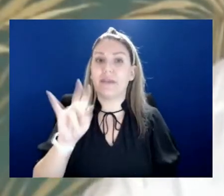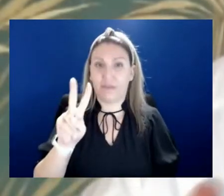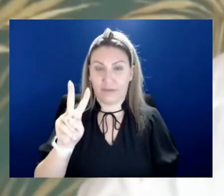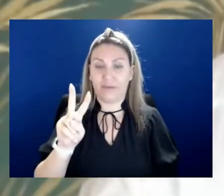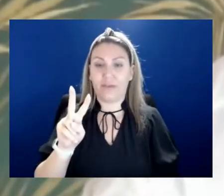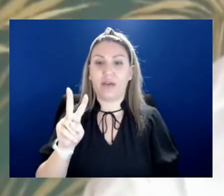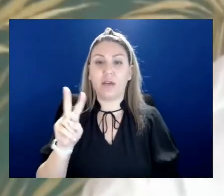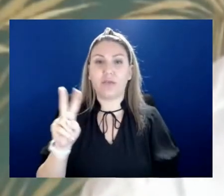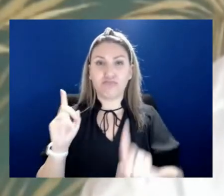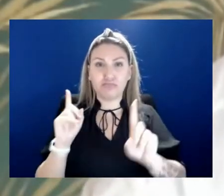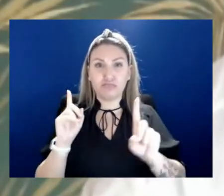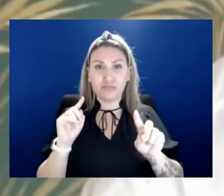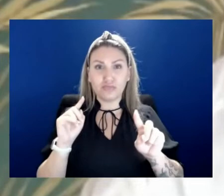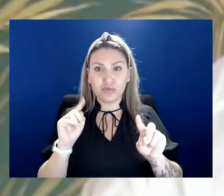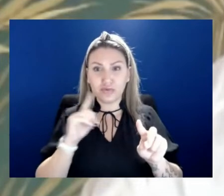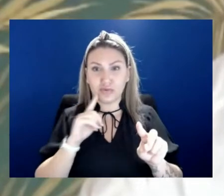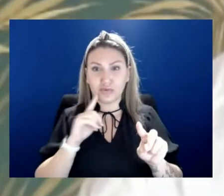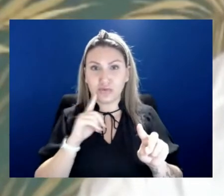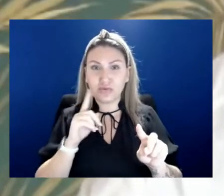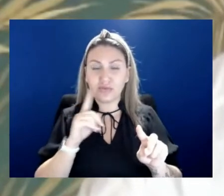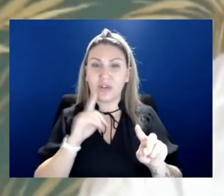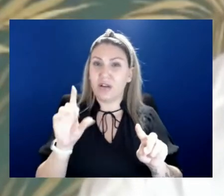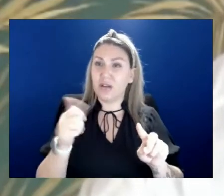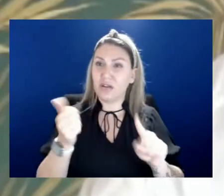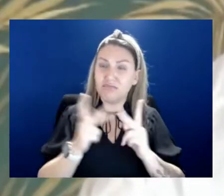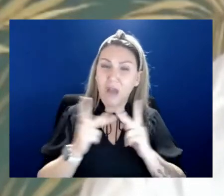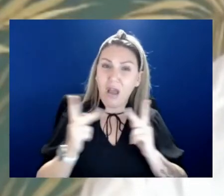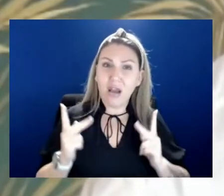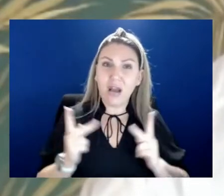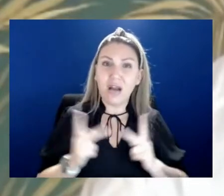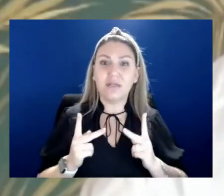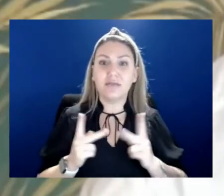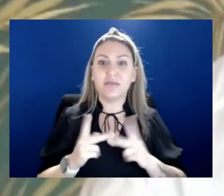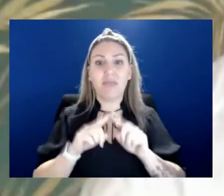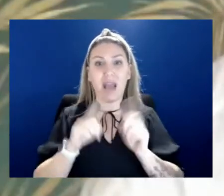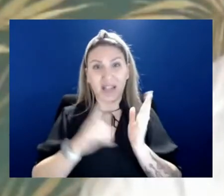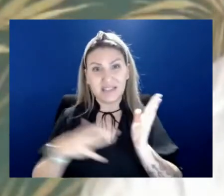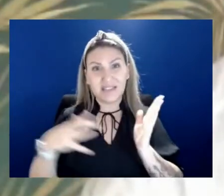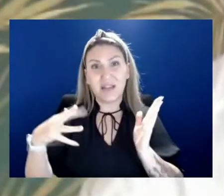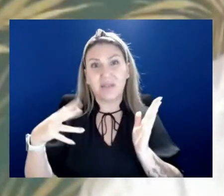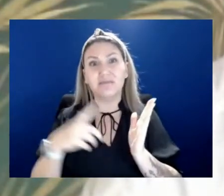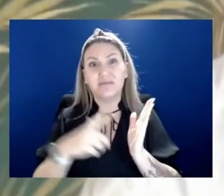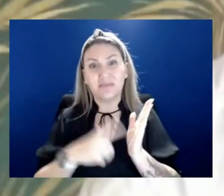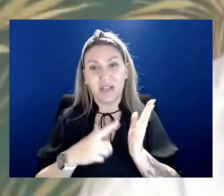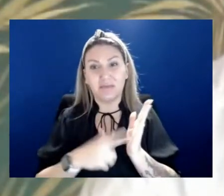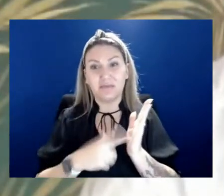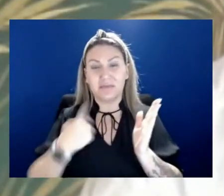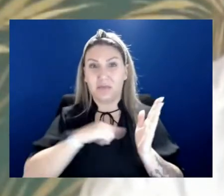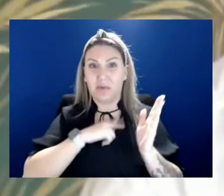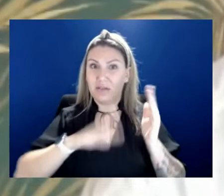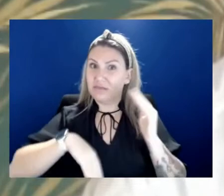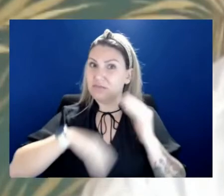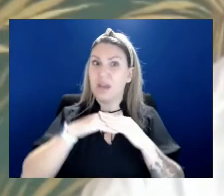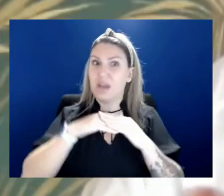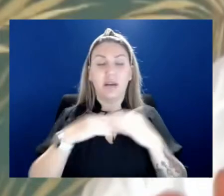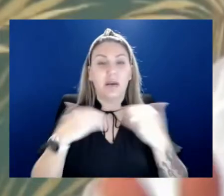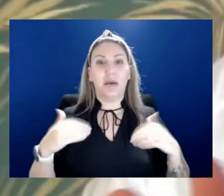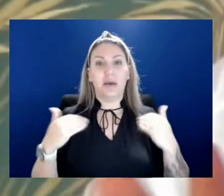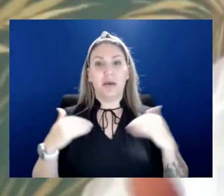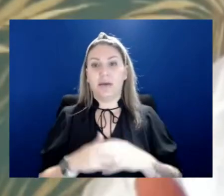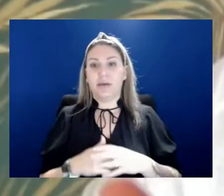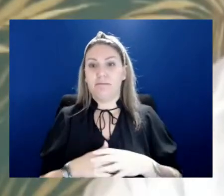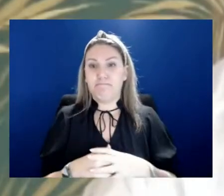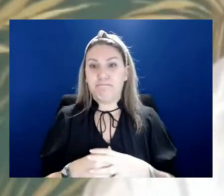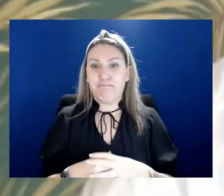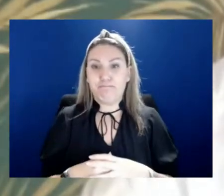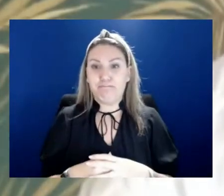go to more safety place, but sometimes some days we got the maximum, and it's like at